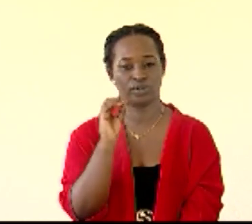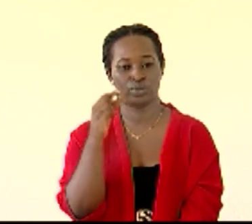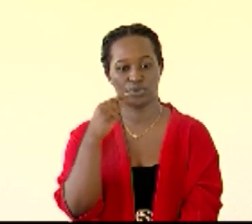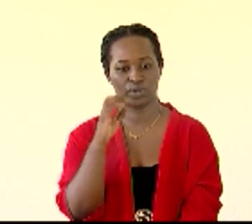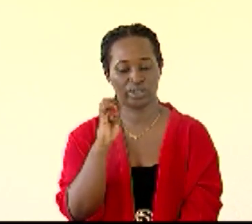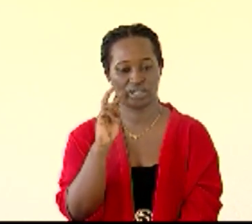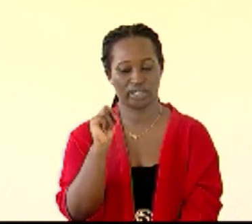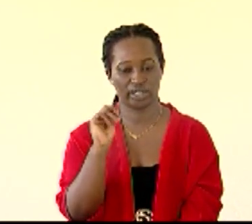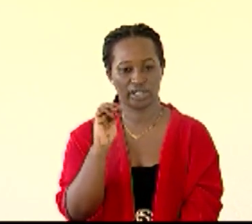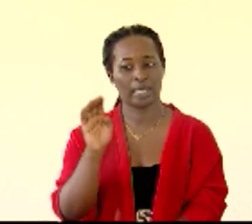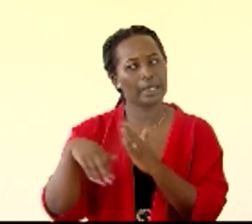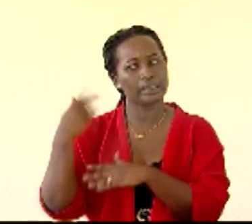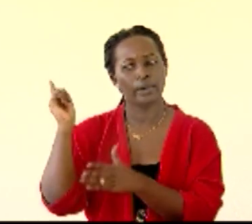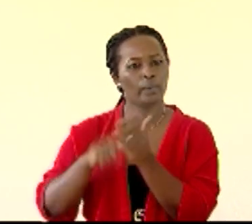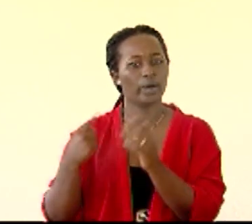here?